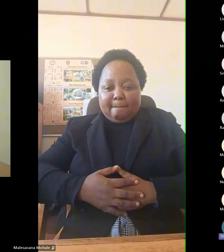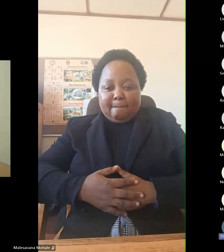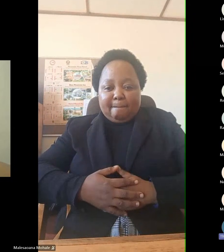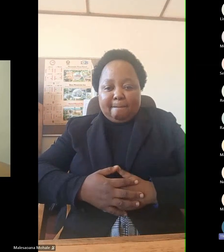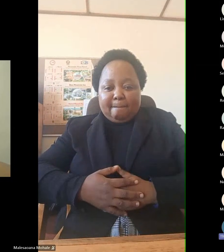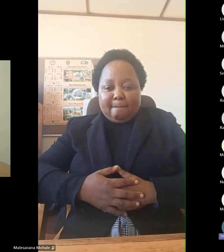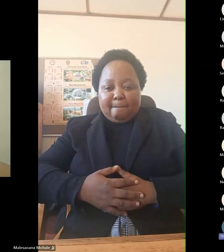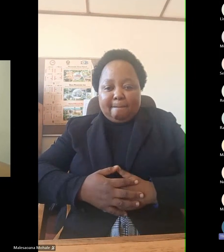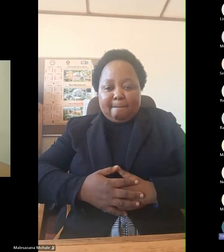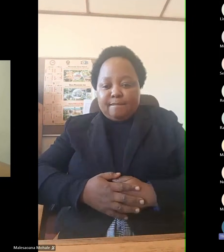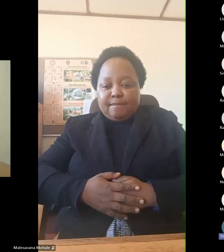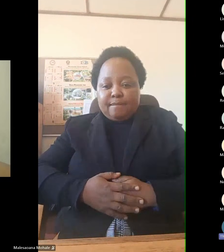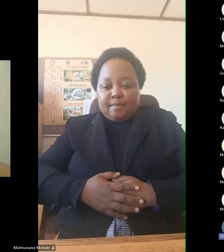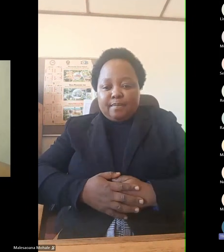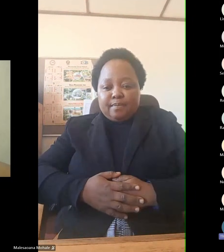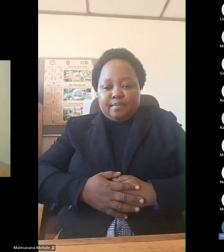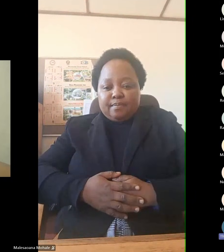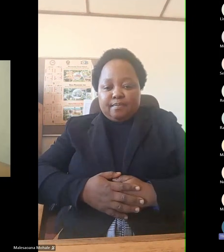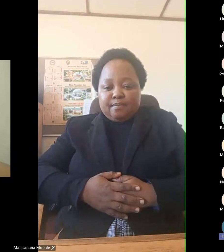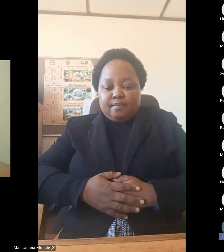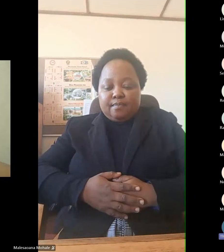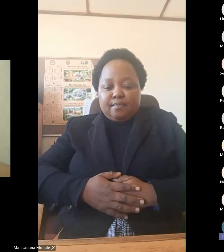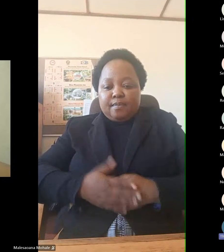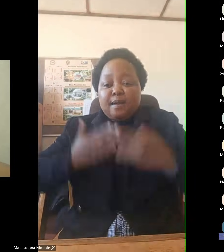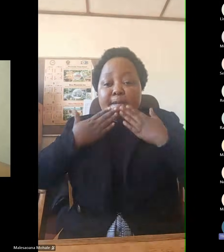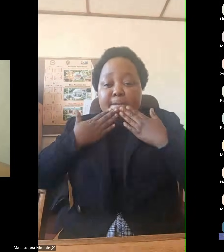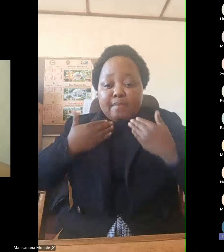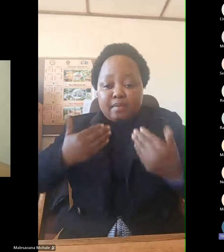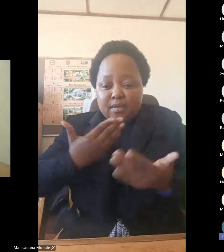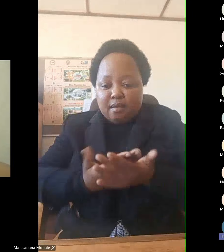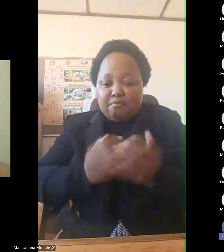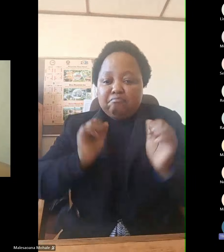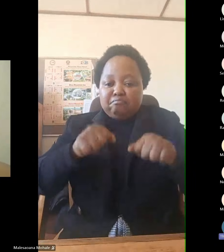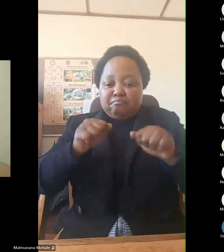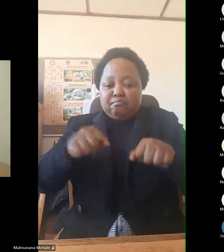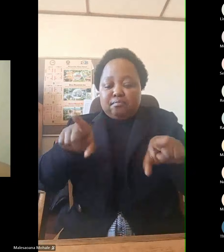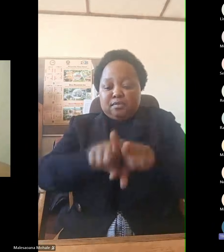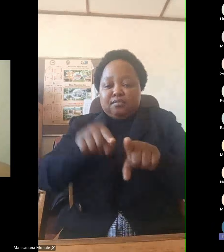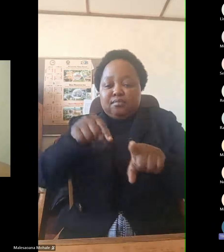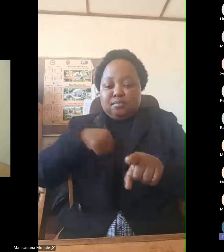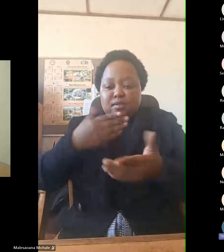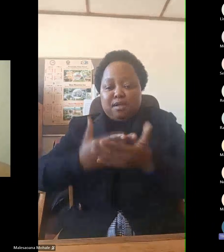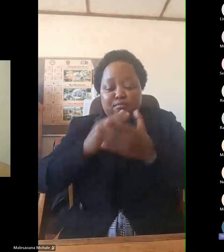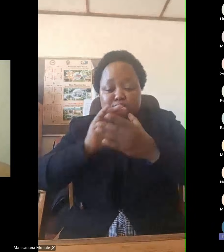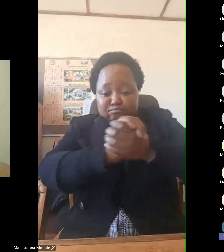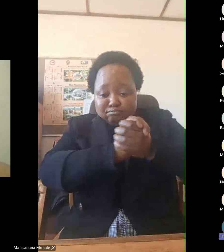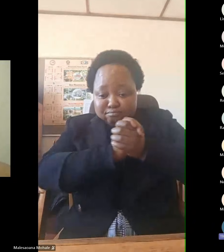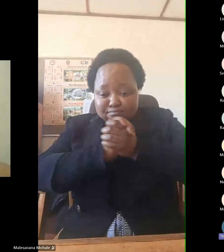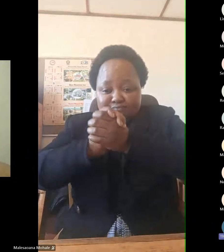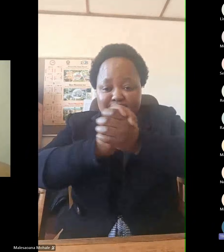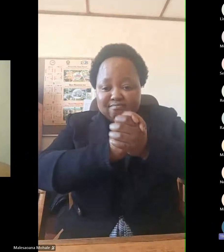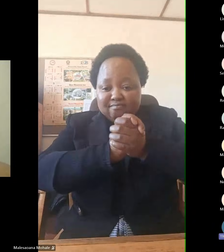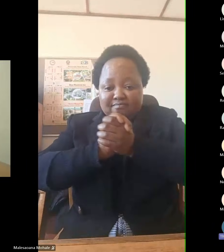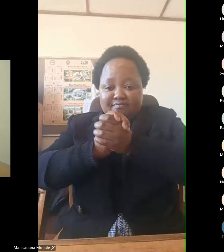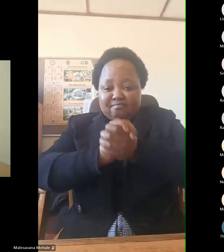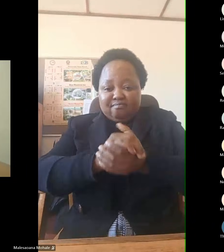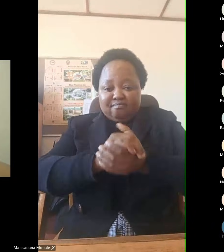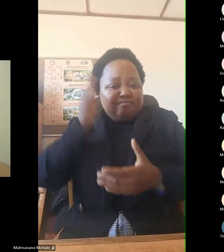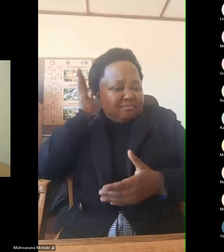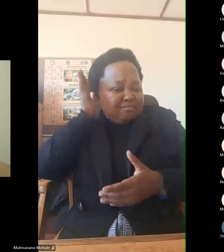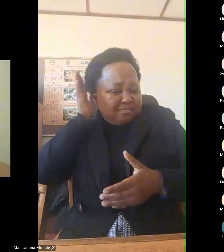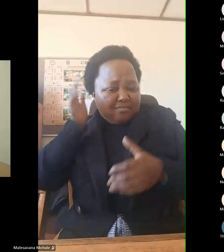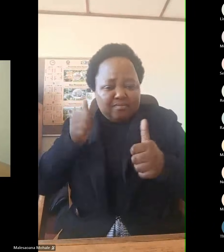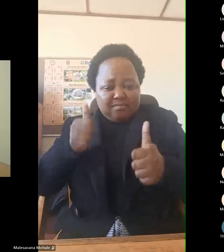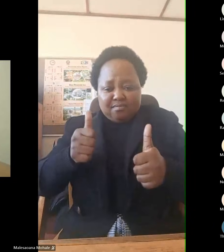Allow me to say the salutations. Can you hear me?